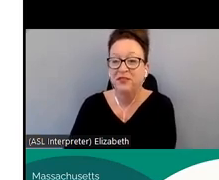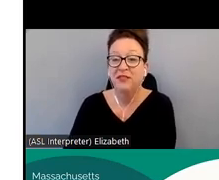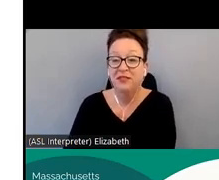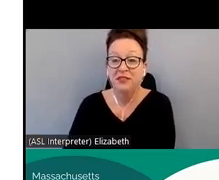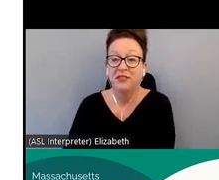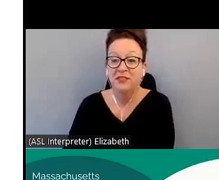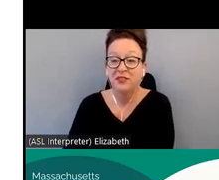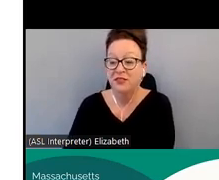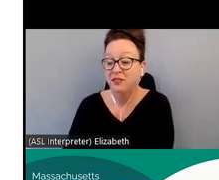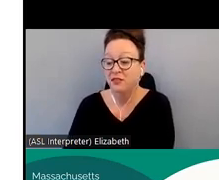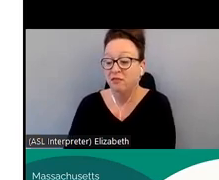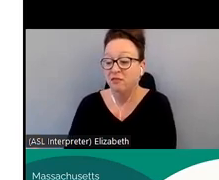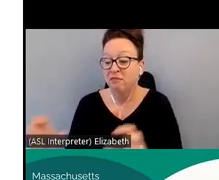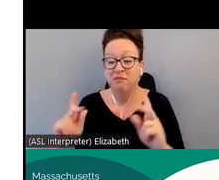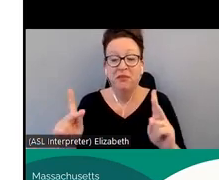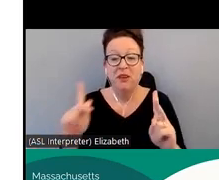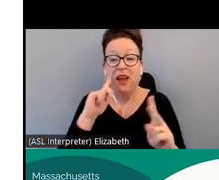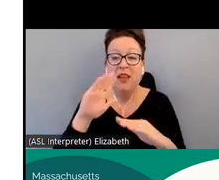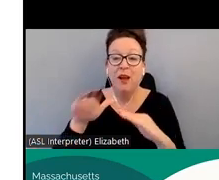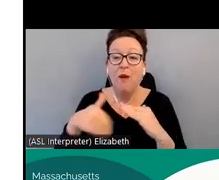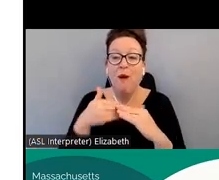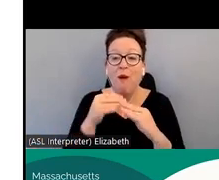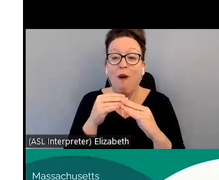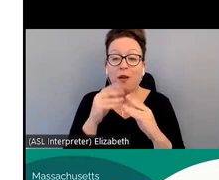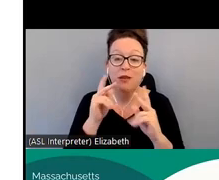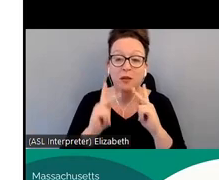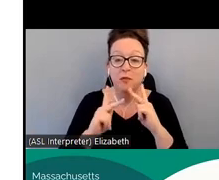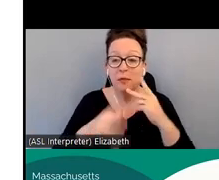Okay, I believe everyone has now been added.